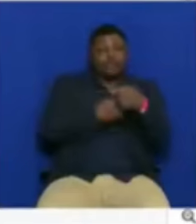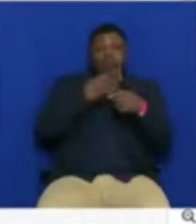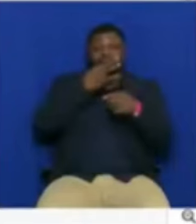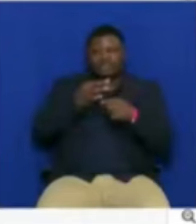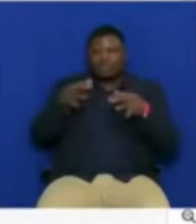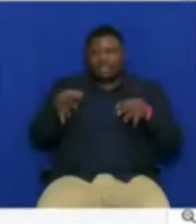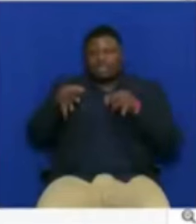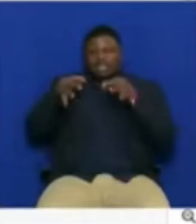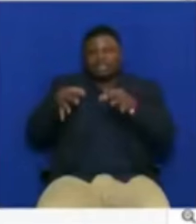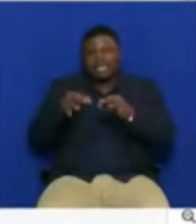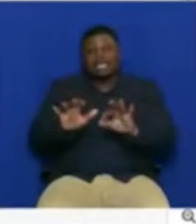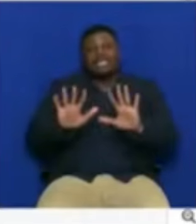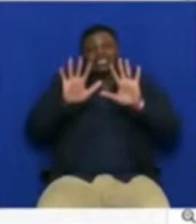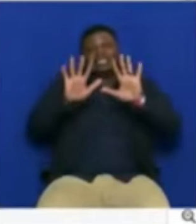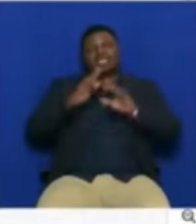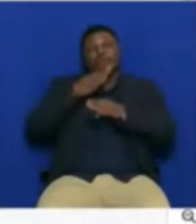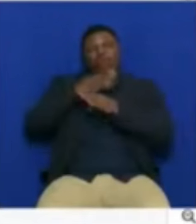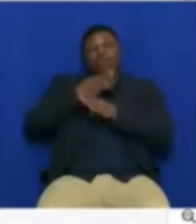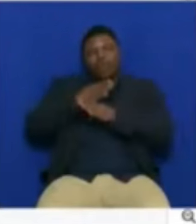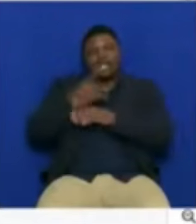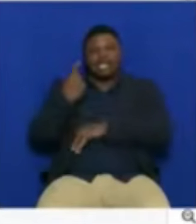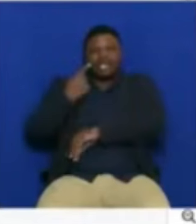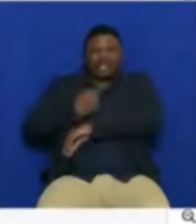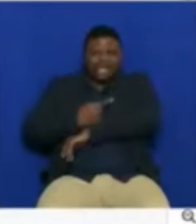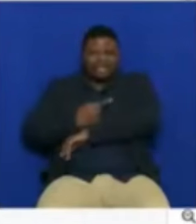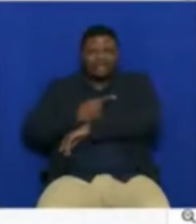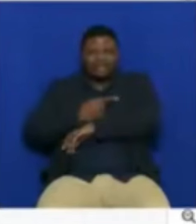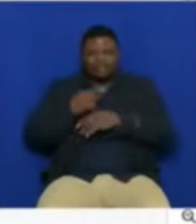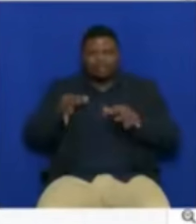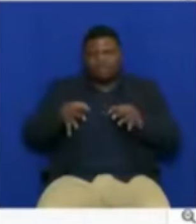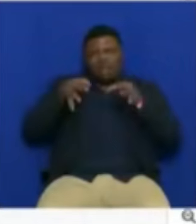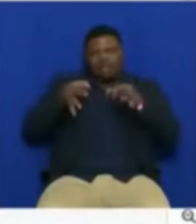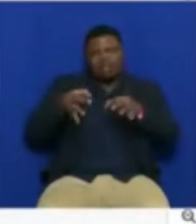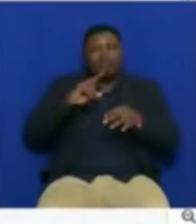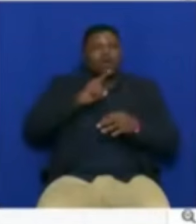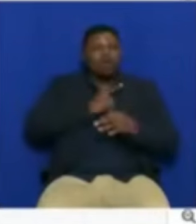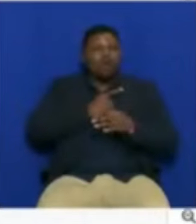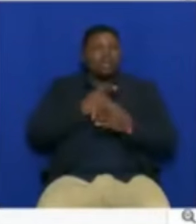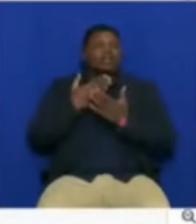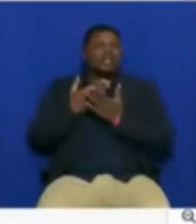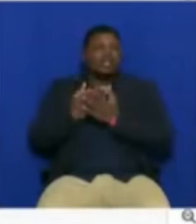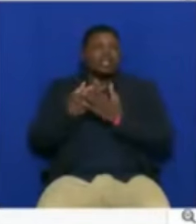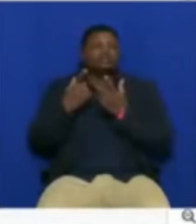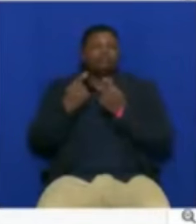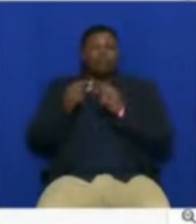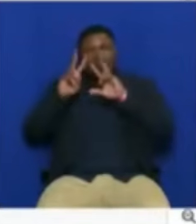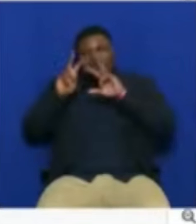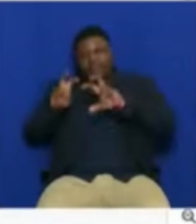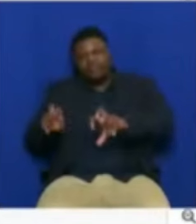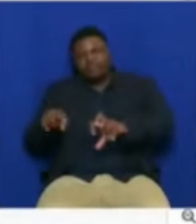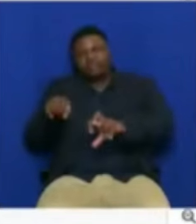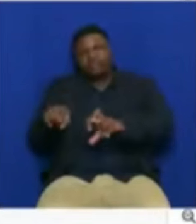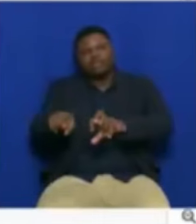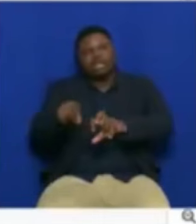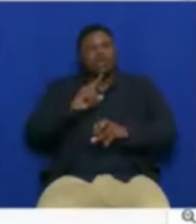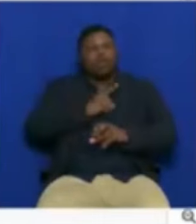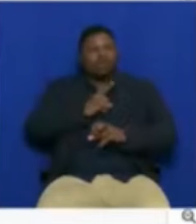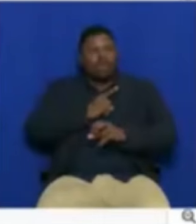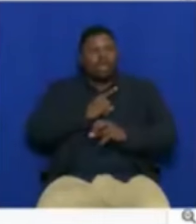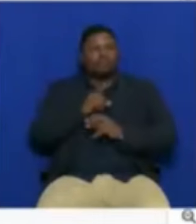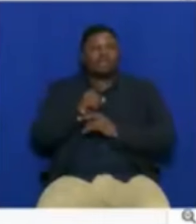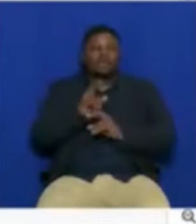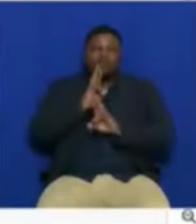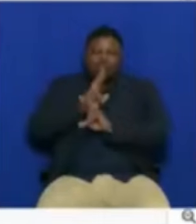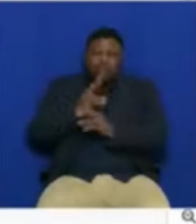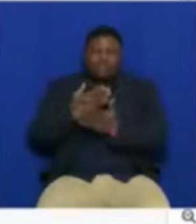in order for the following to be conducted, whereafter a comprehensive report can be provided. 1, interview the